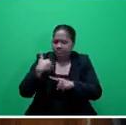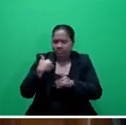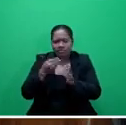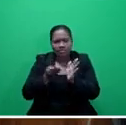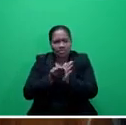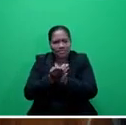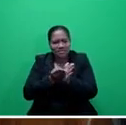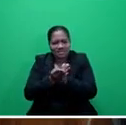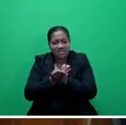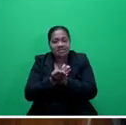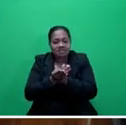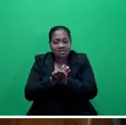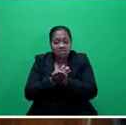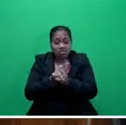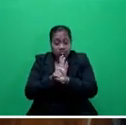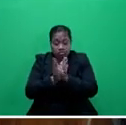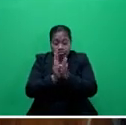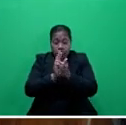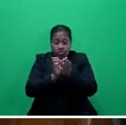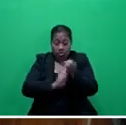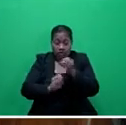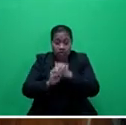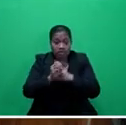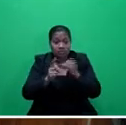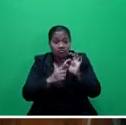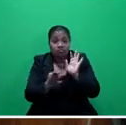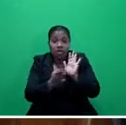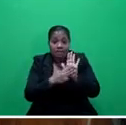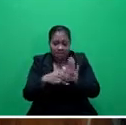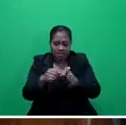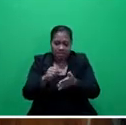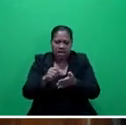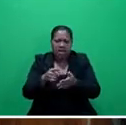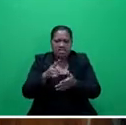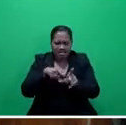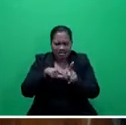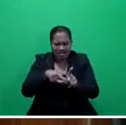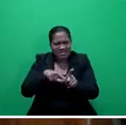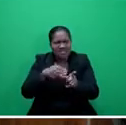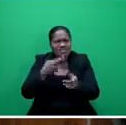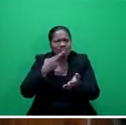In reviewing the Office of Prime Minister annual report, the committee noted